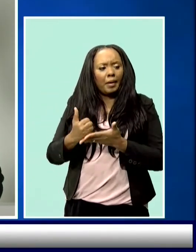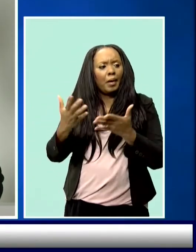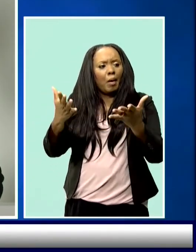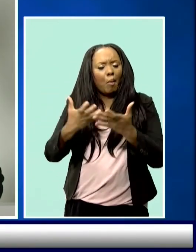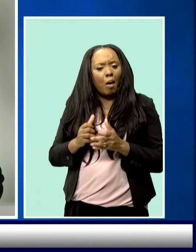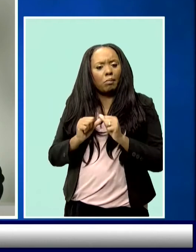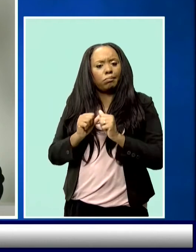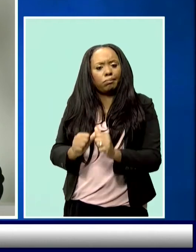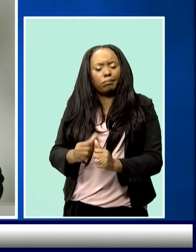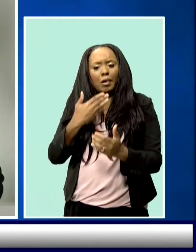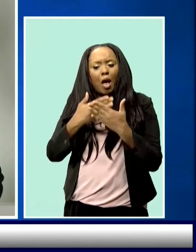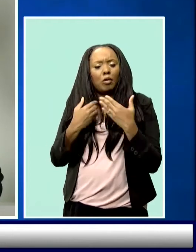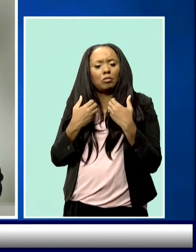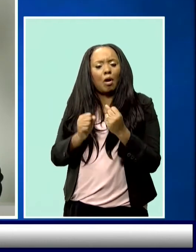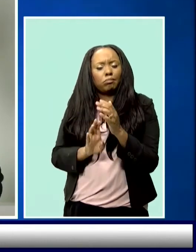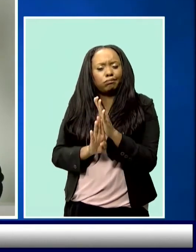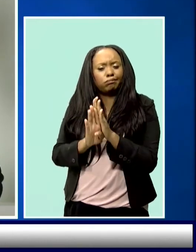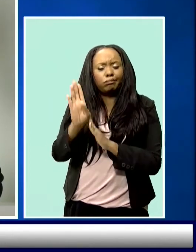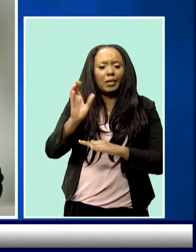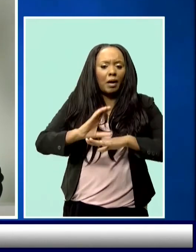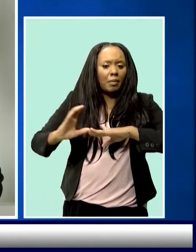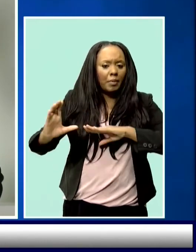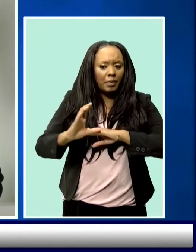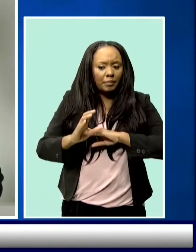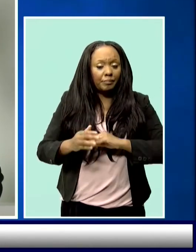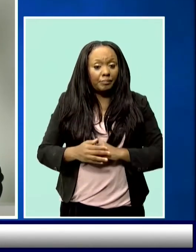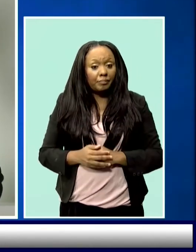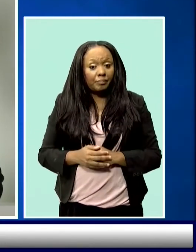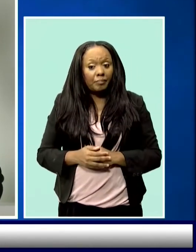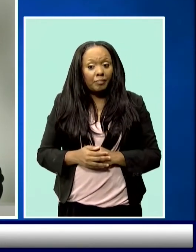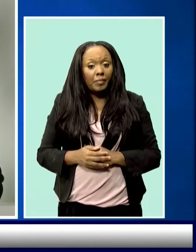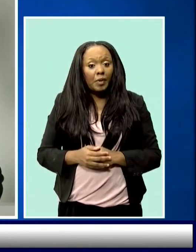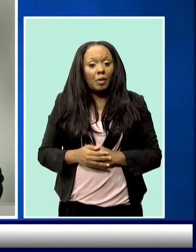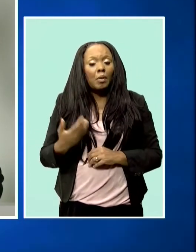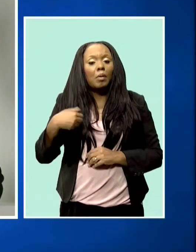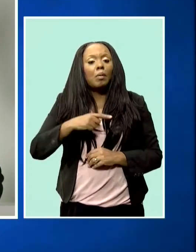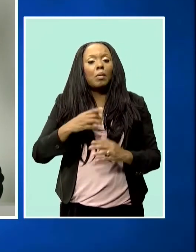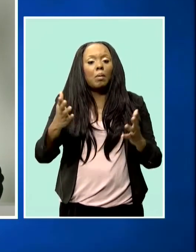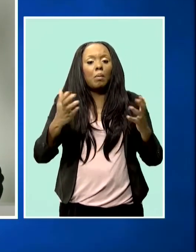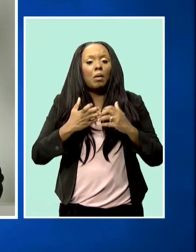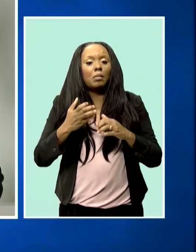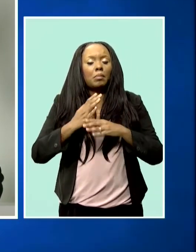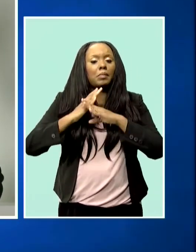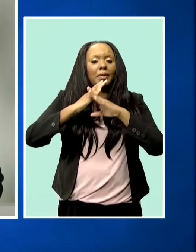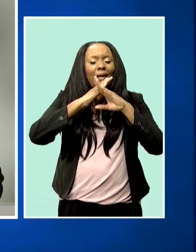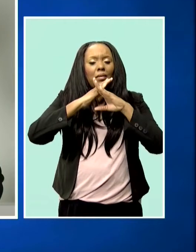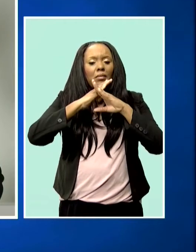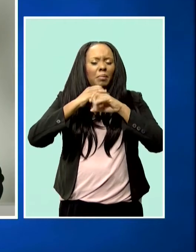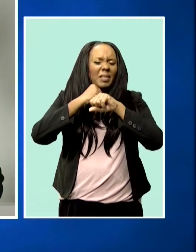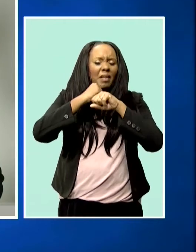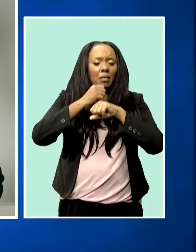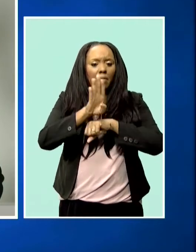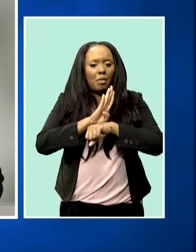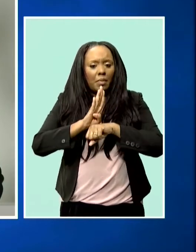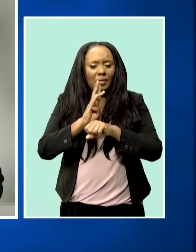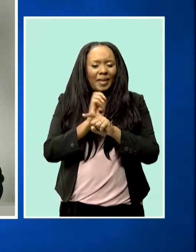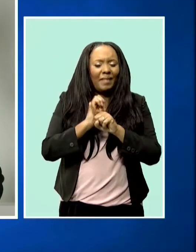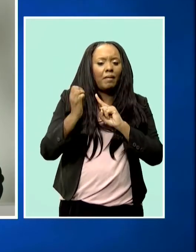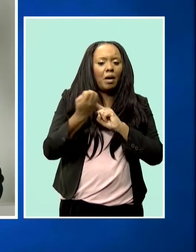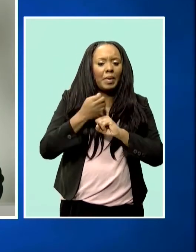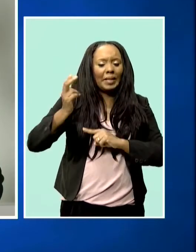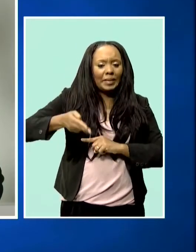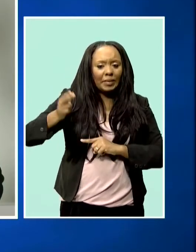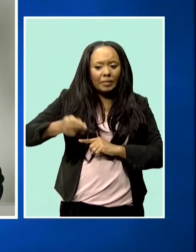of the Caribbean. In this case, protecting Barbados's environmental heritage and supporting efforts to build a